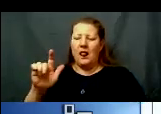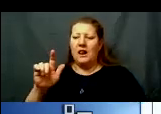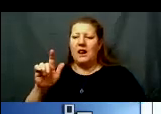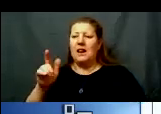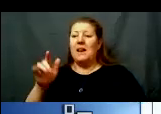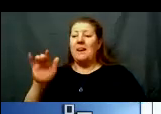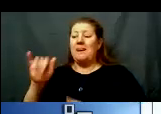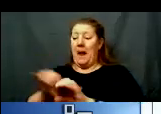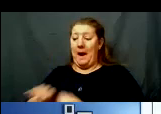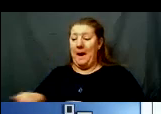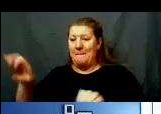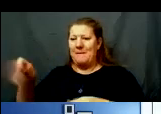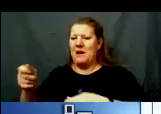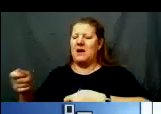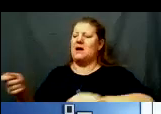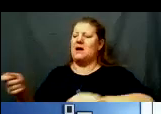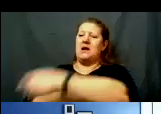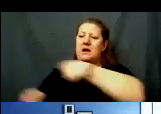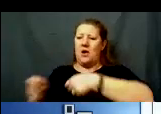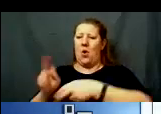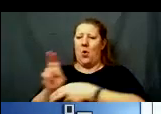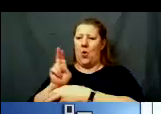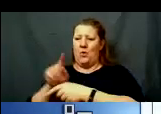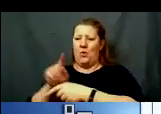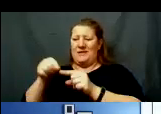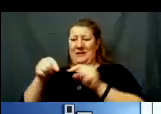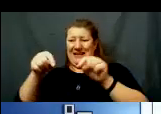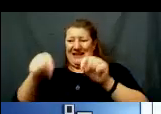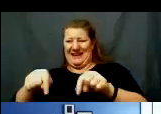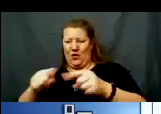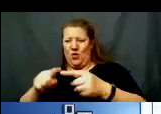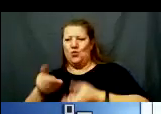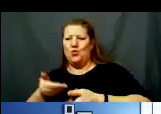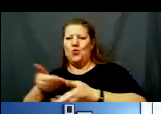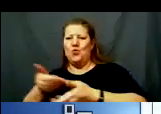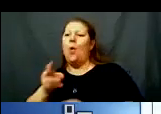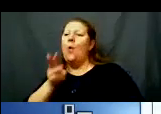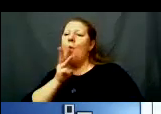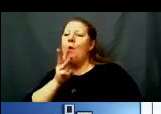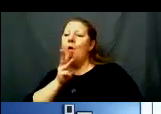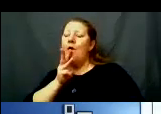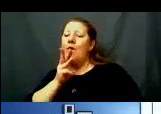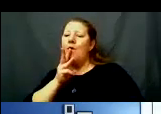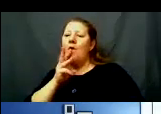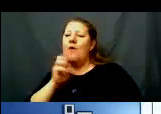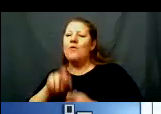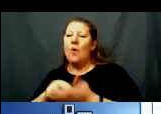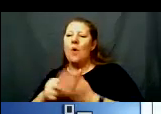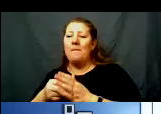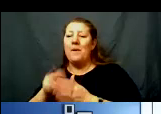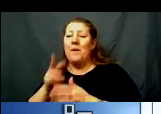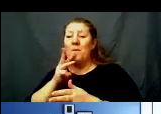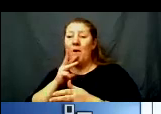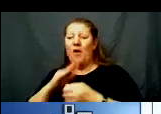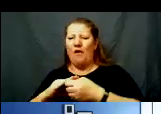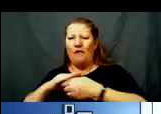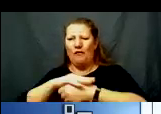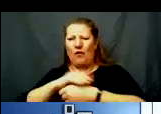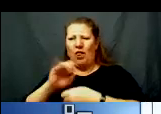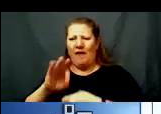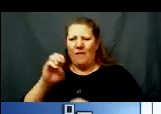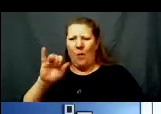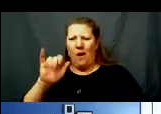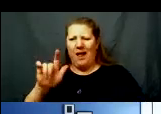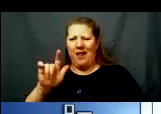and used in these concentration camps to deliver water. And so they were completely laced with hydrocarbons, with oil and